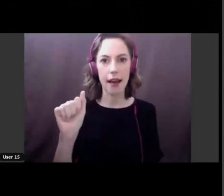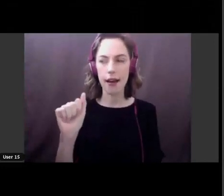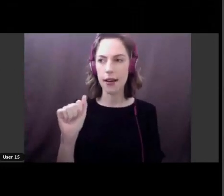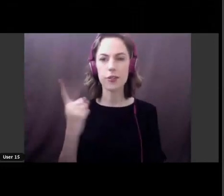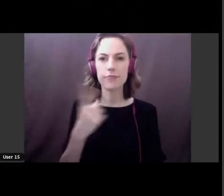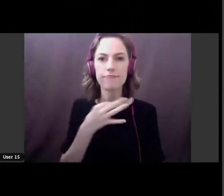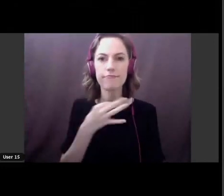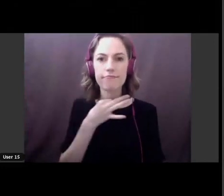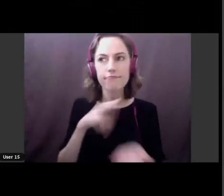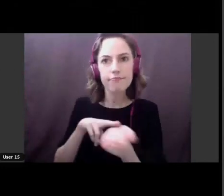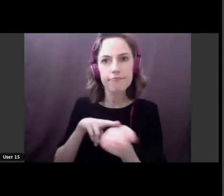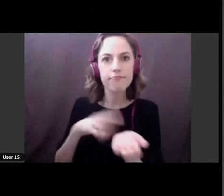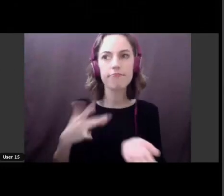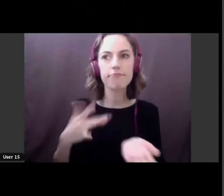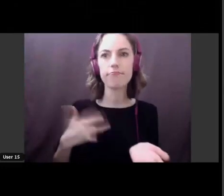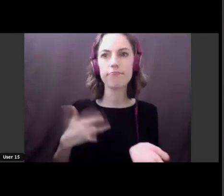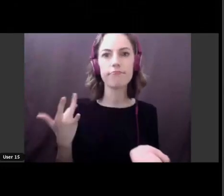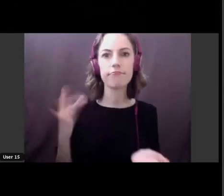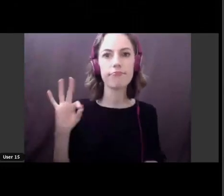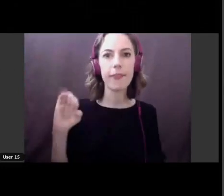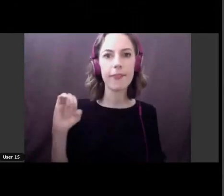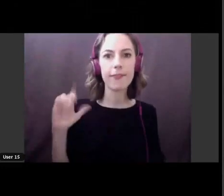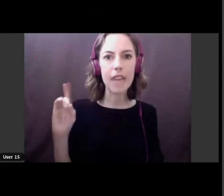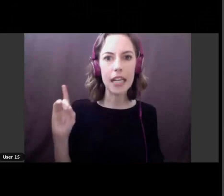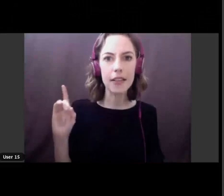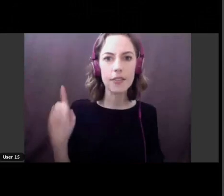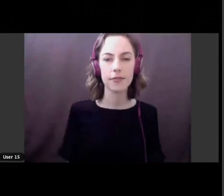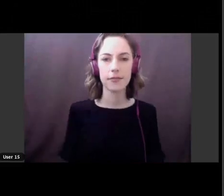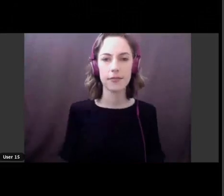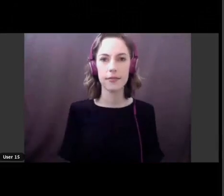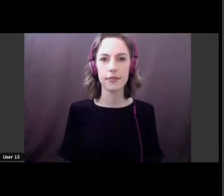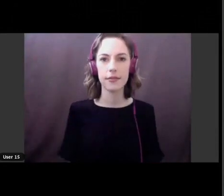purpose of the data collection. The next slide.